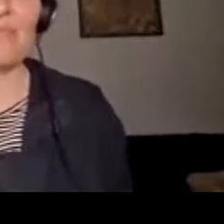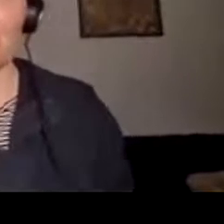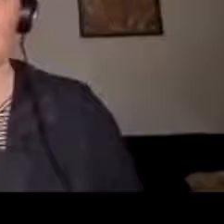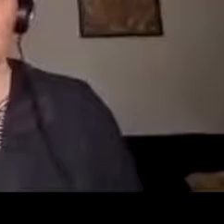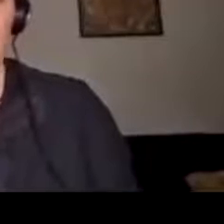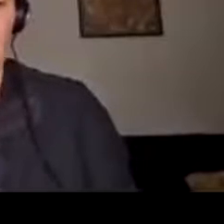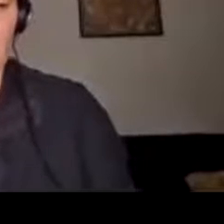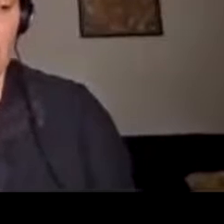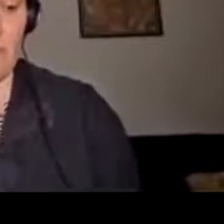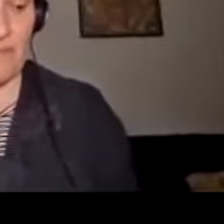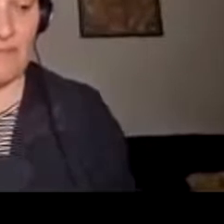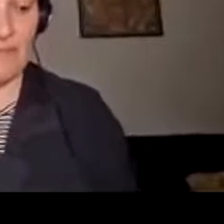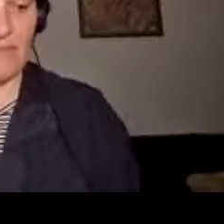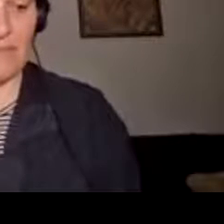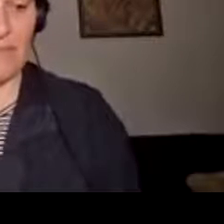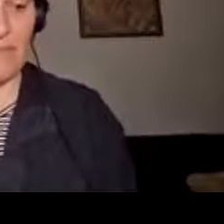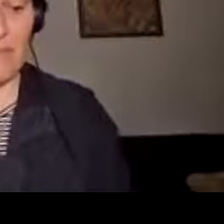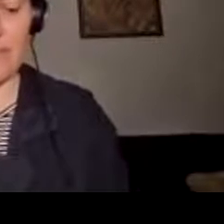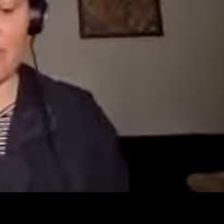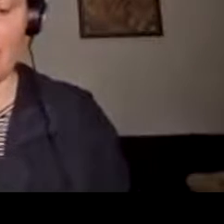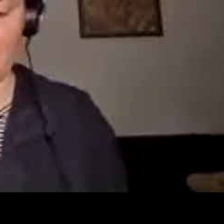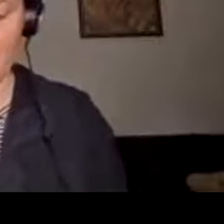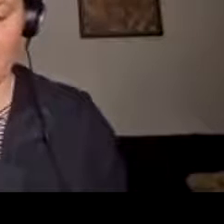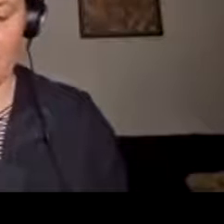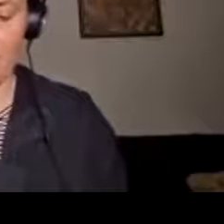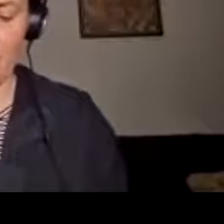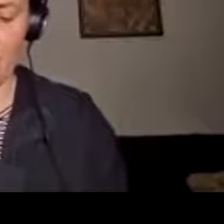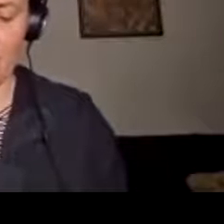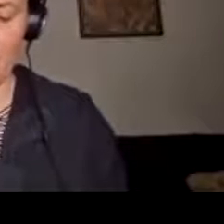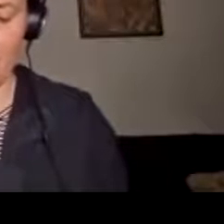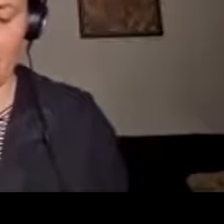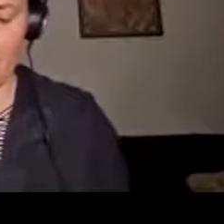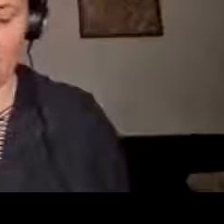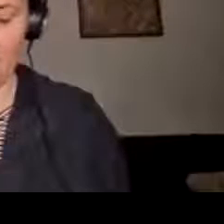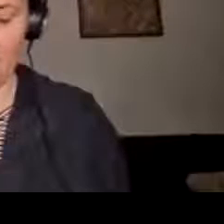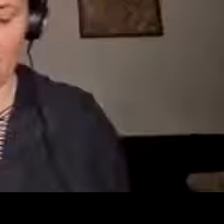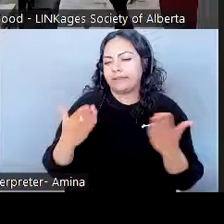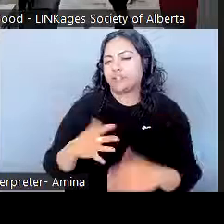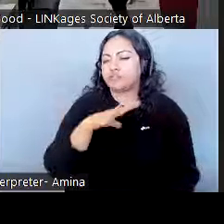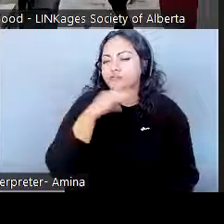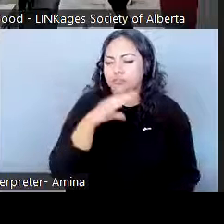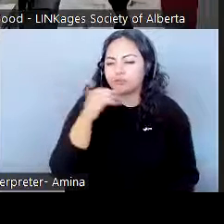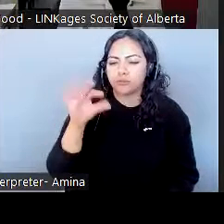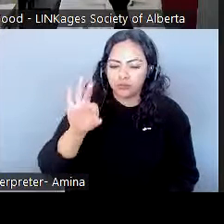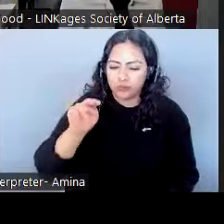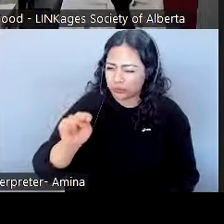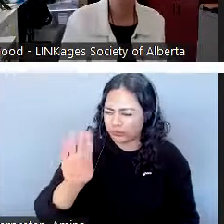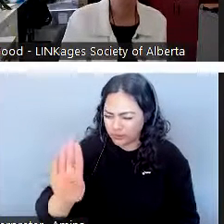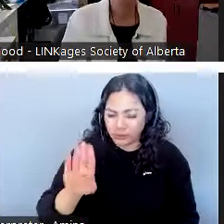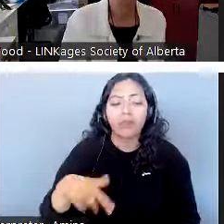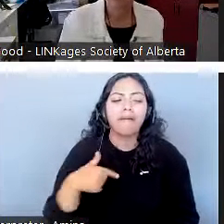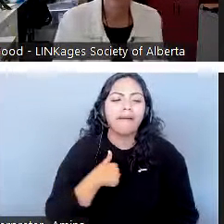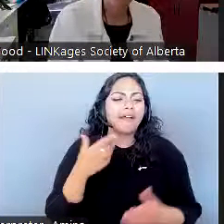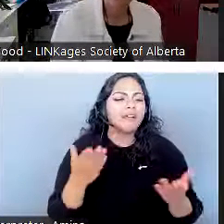My name is Kelsey Rusk. I'm a student from Fredericton, New Brunswick. I am a participant of the IGAP Intergenerational